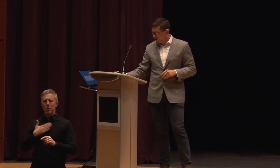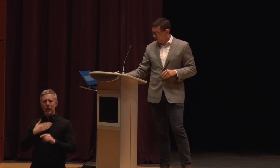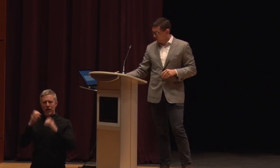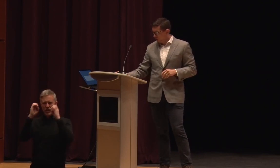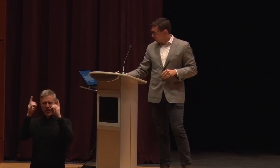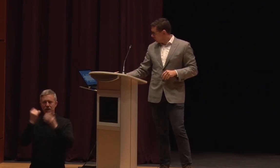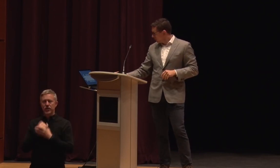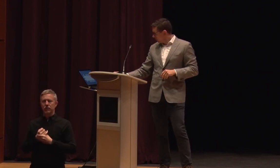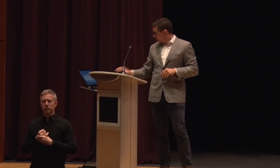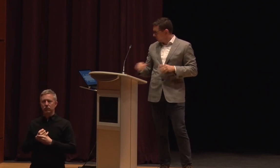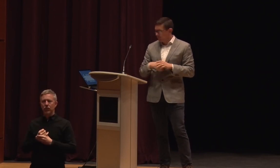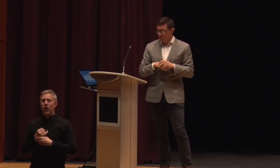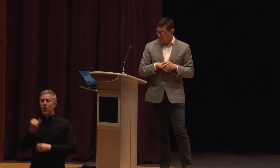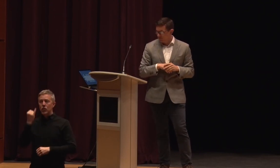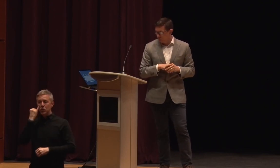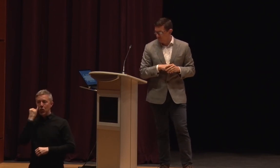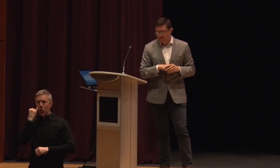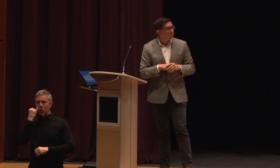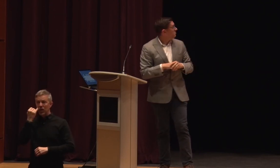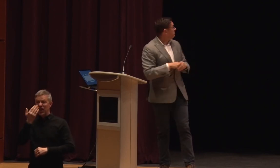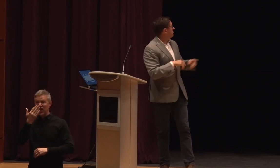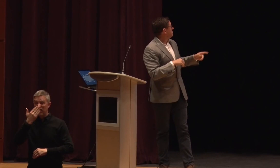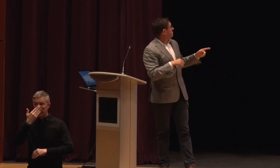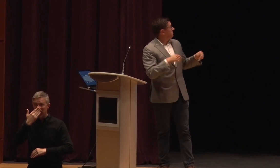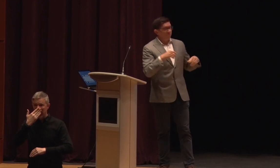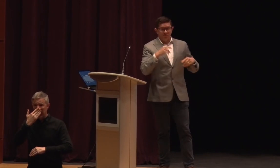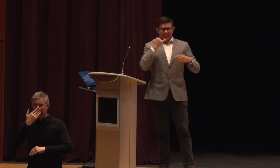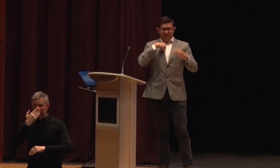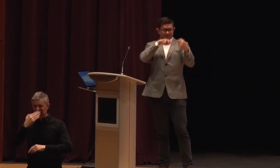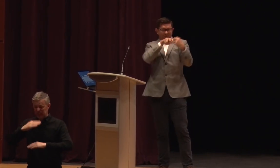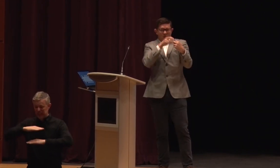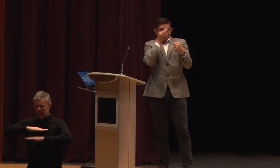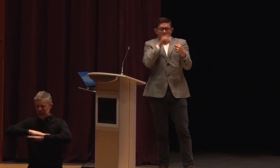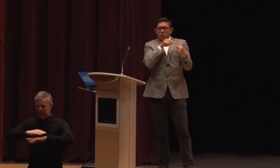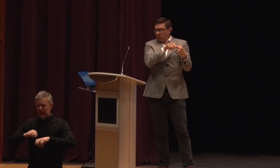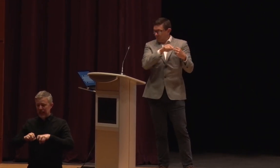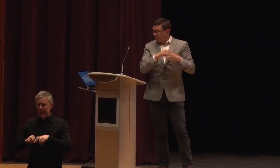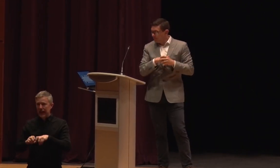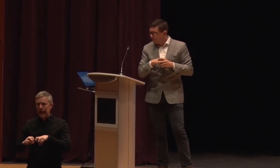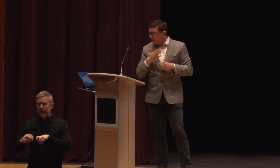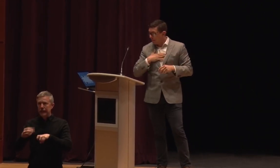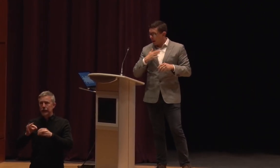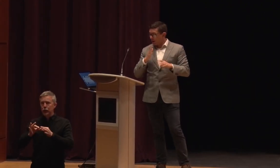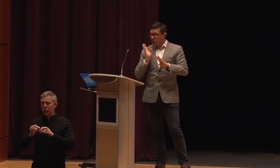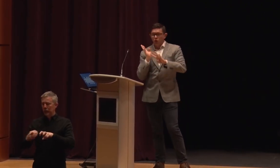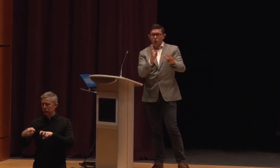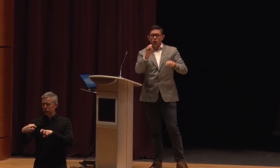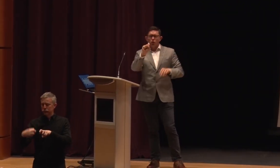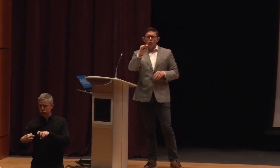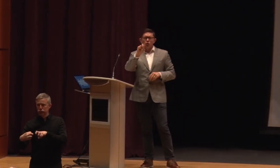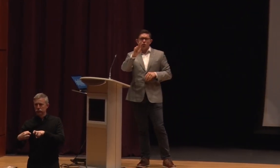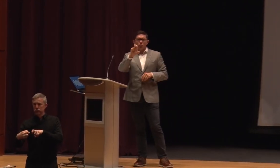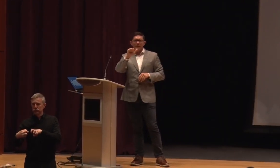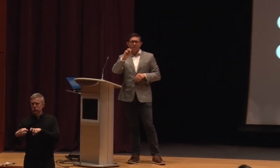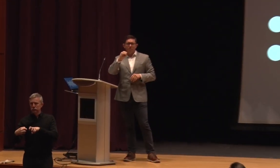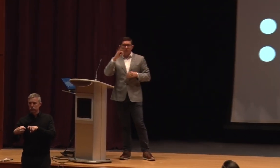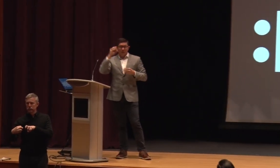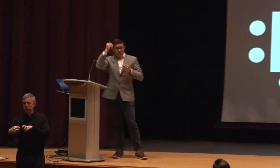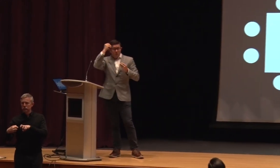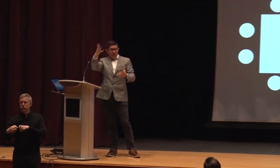If I sat right in front of the interpreter, or just right across from each other,